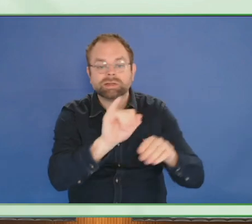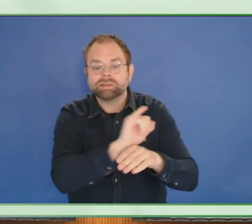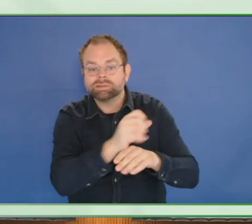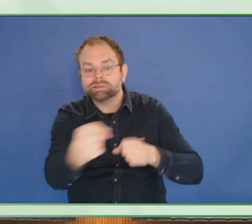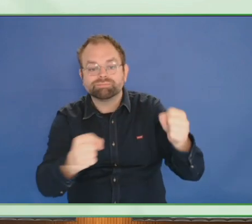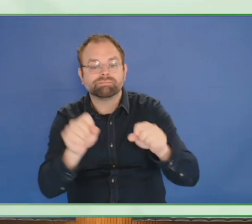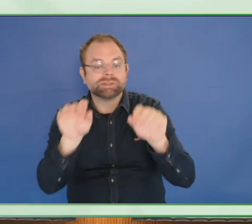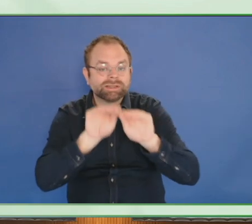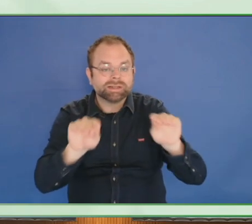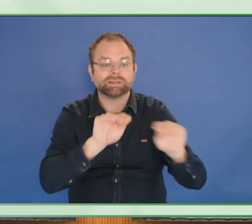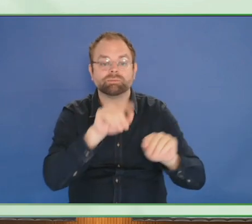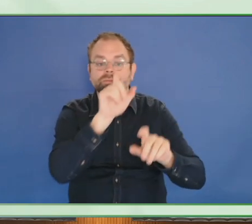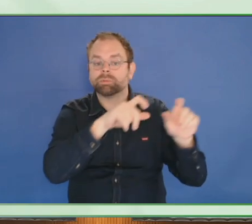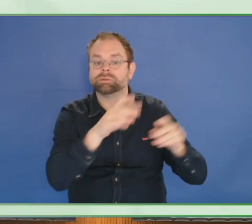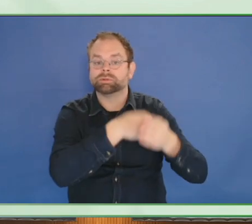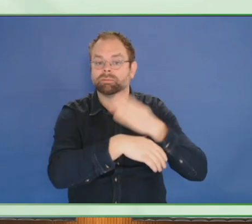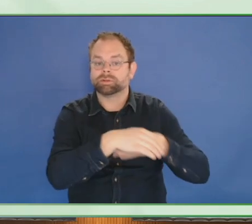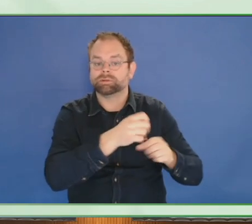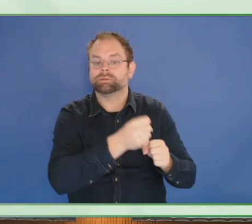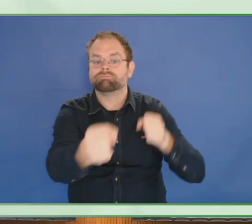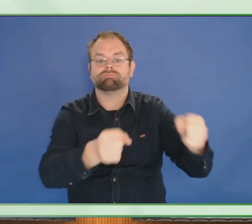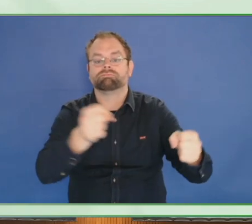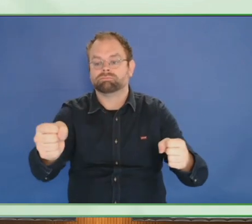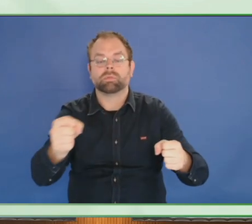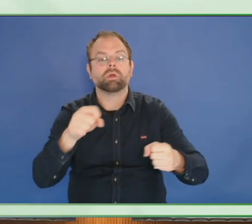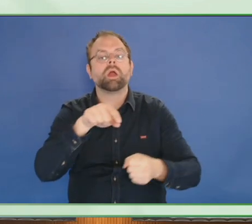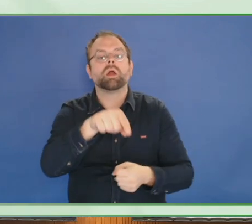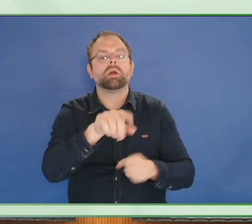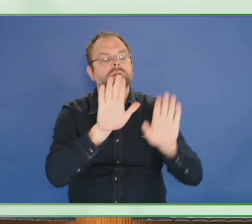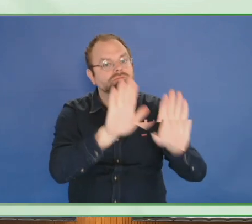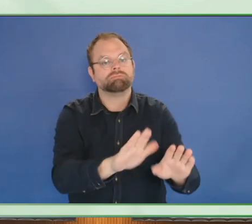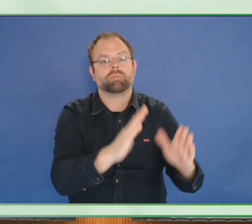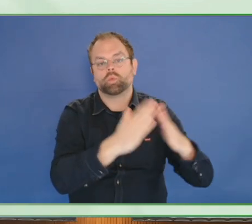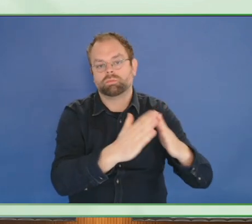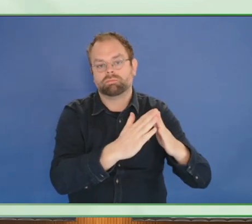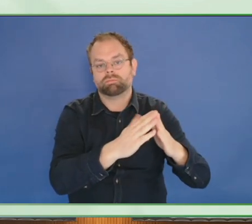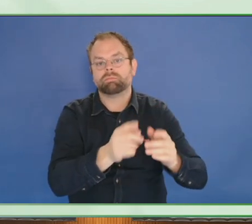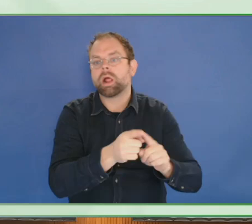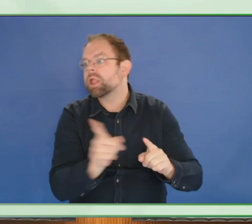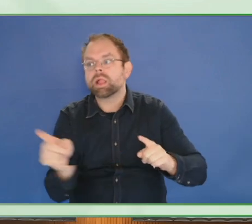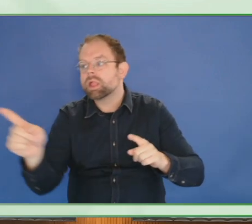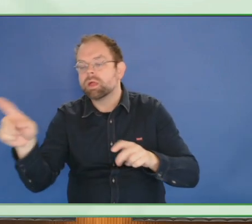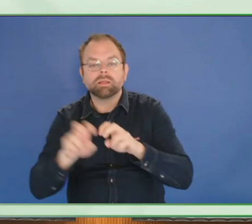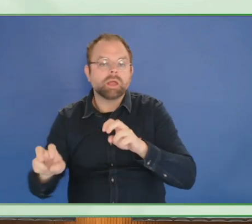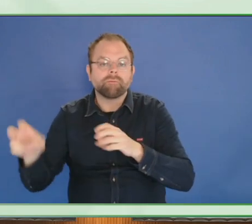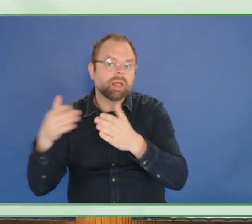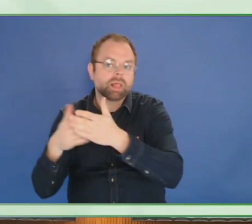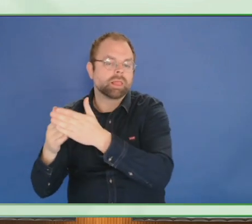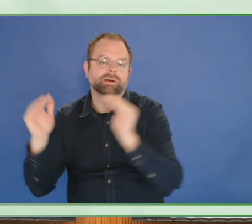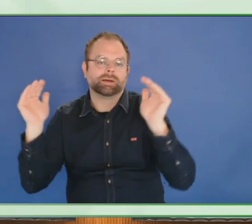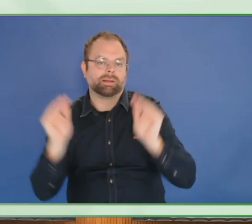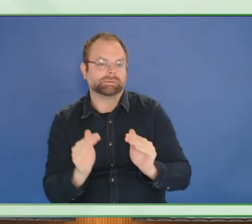you can scan it from this barcode in order to see the platform, to go through it.